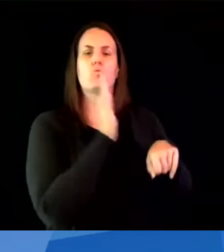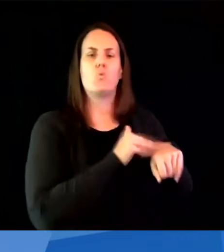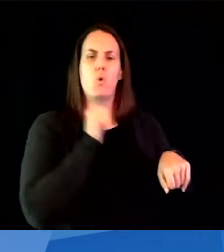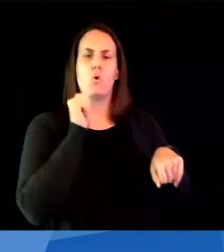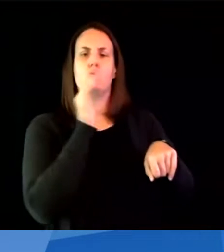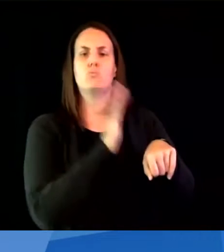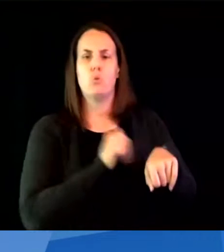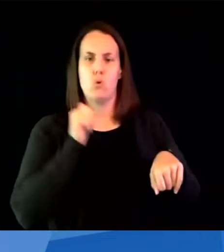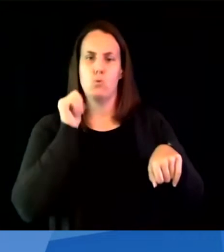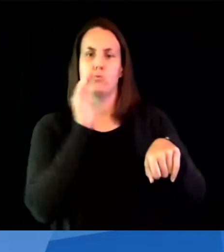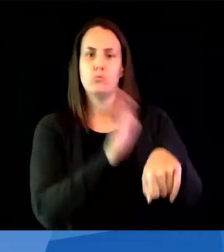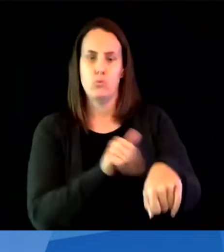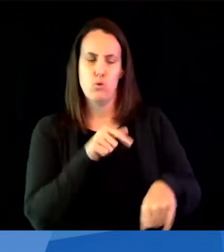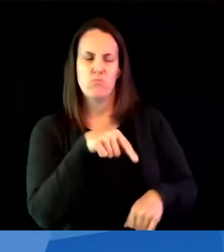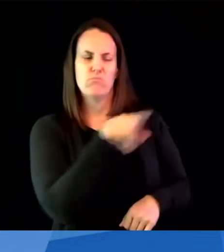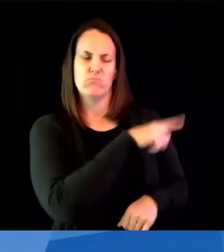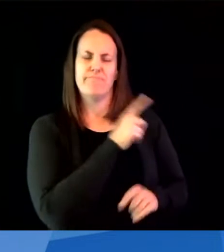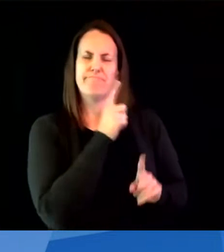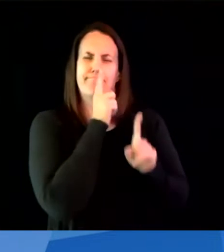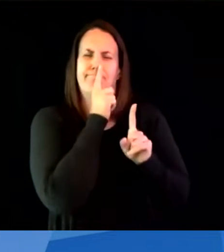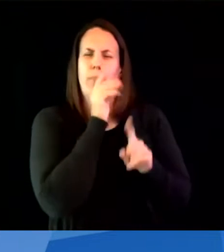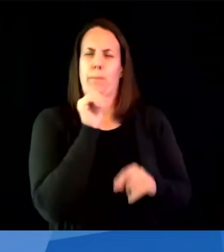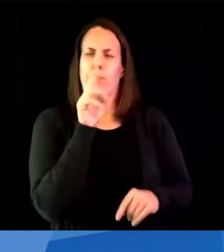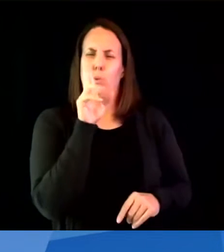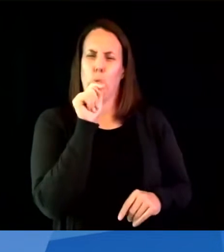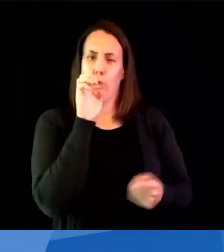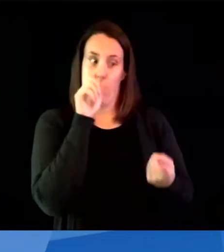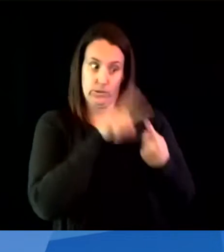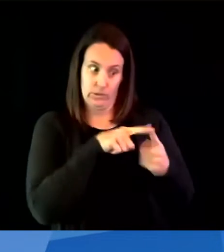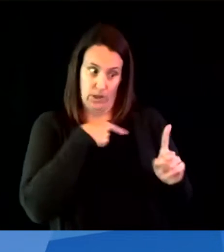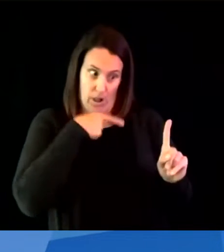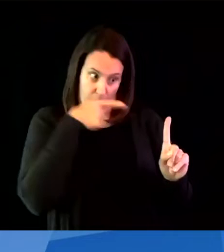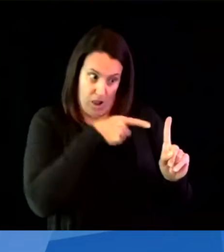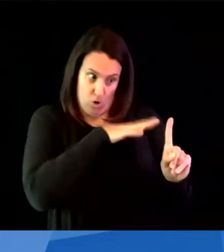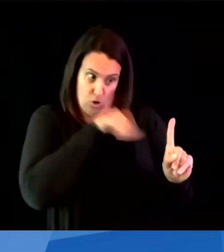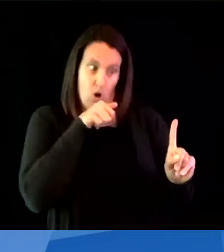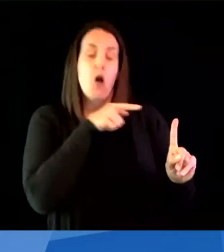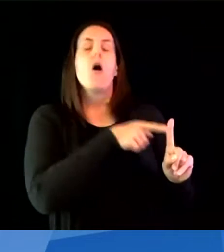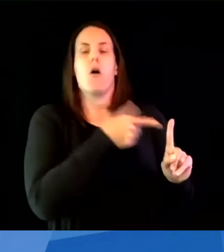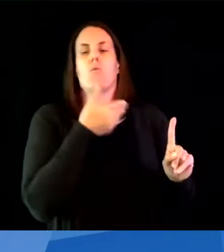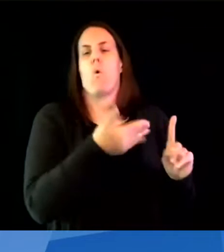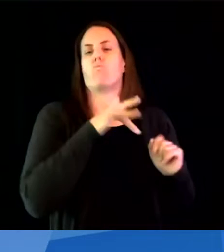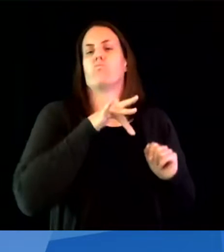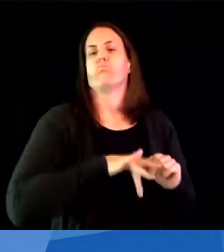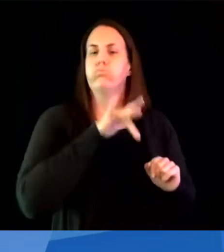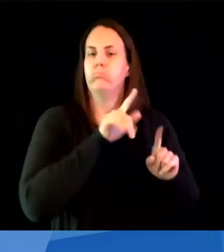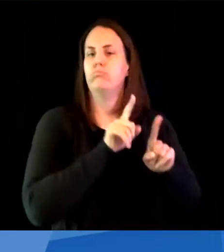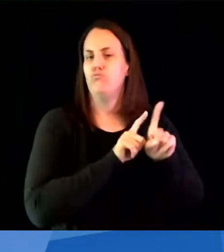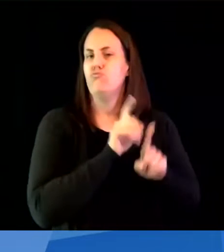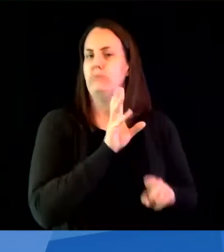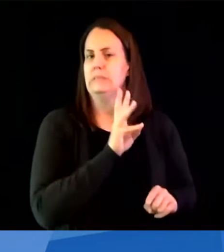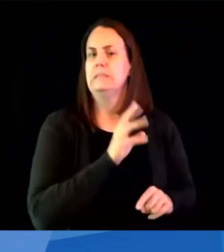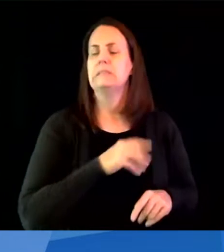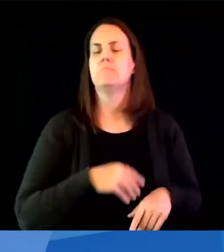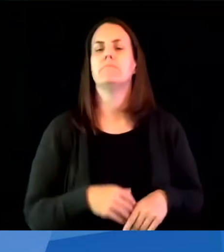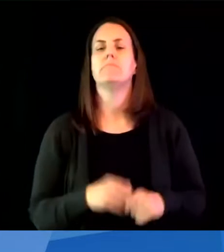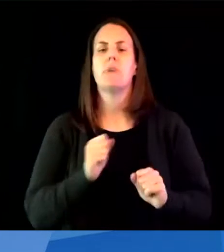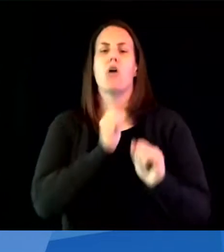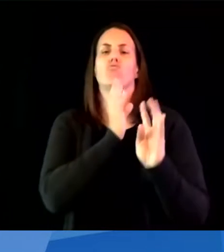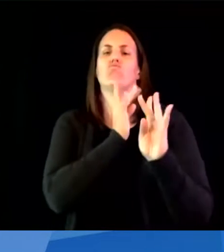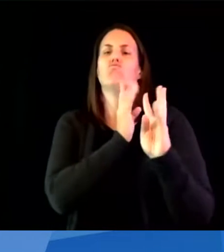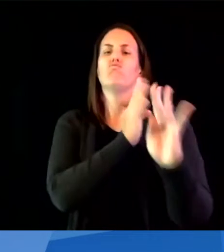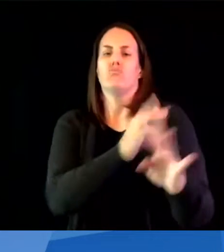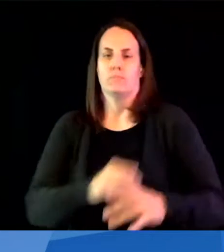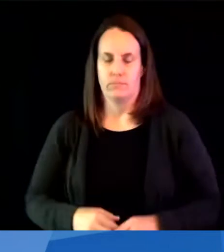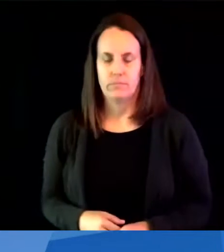mute until it's time to answer to ask your question. And if you are able to do so, use *6 to mute and unmute your